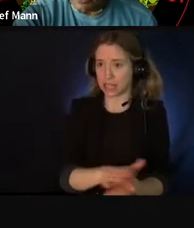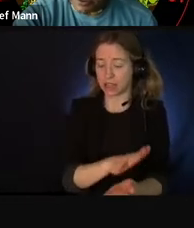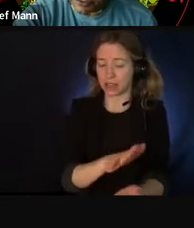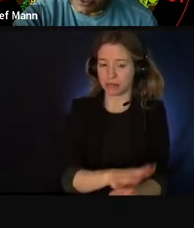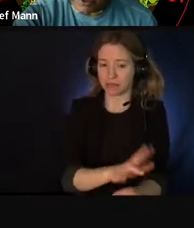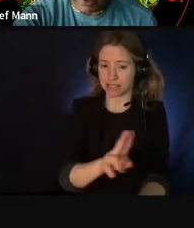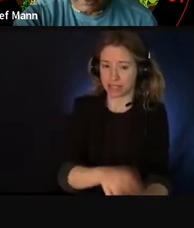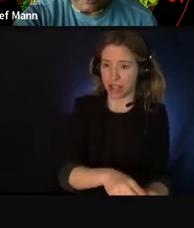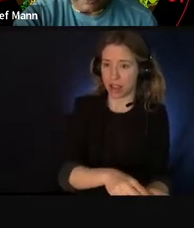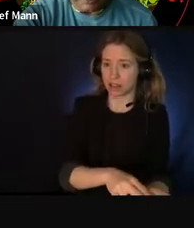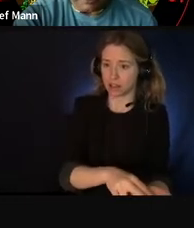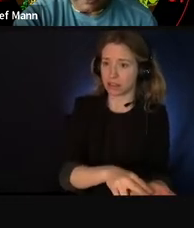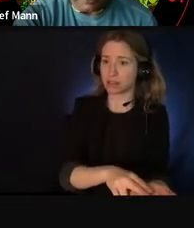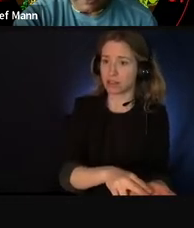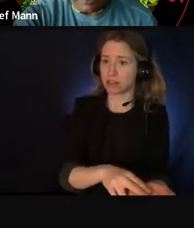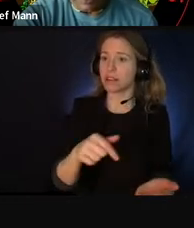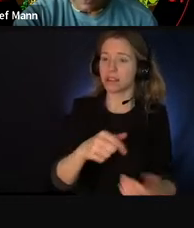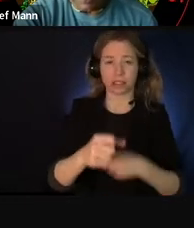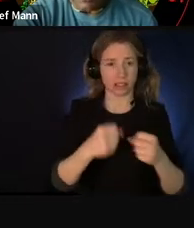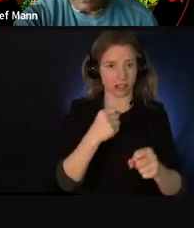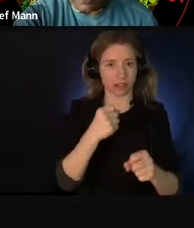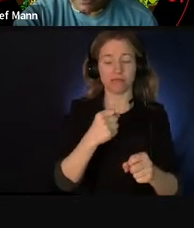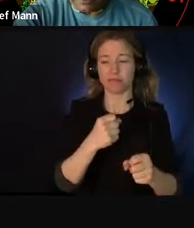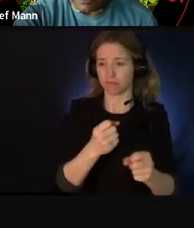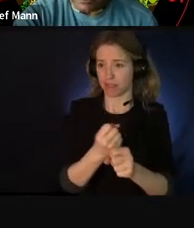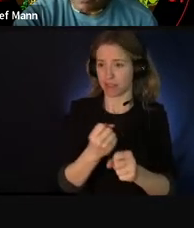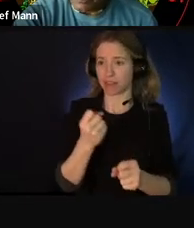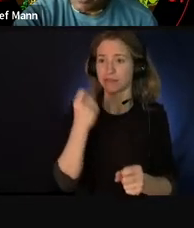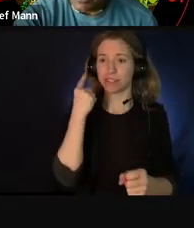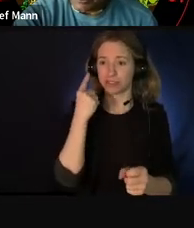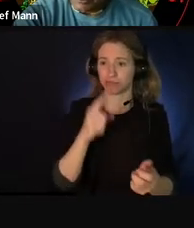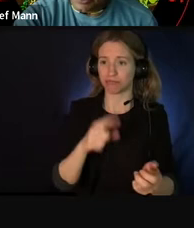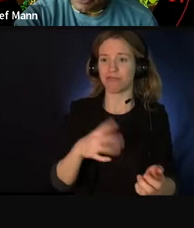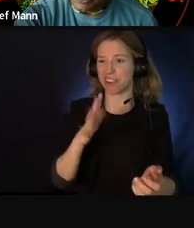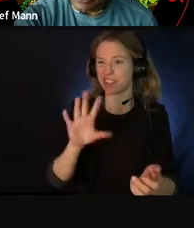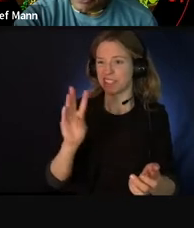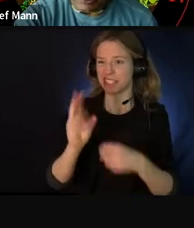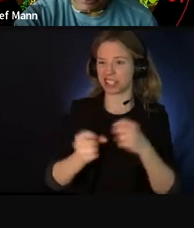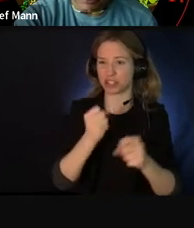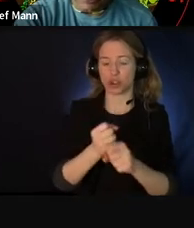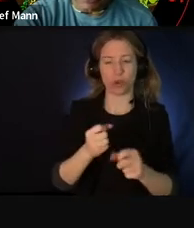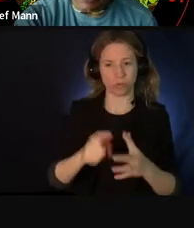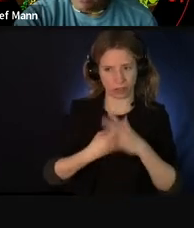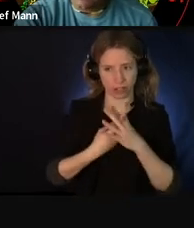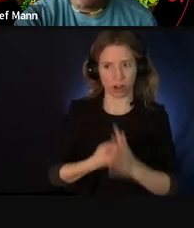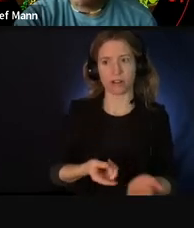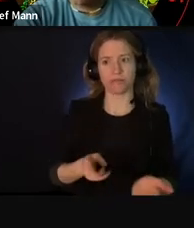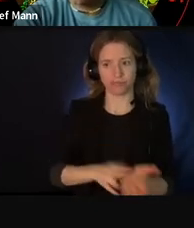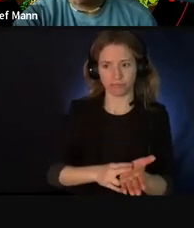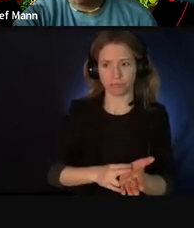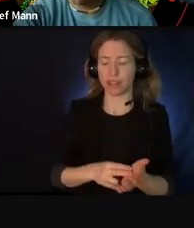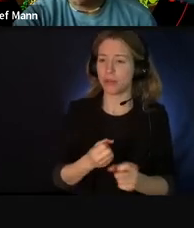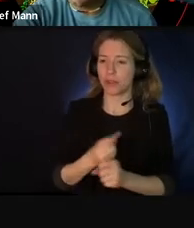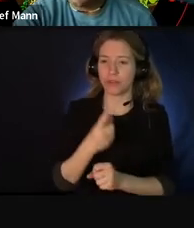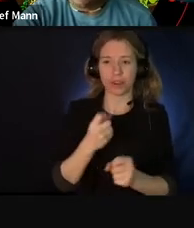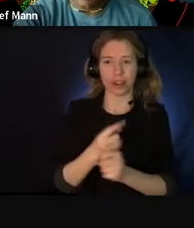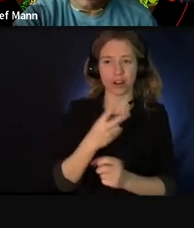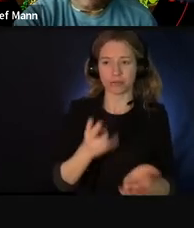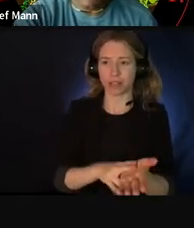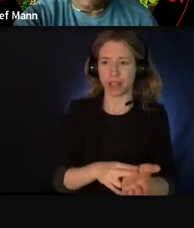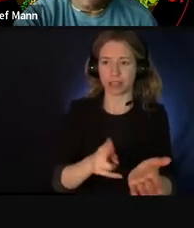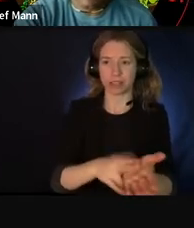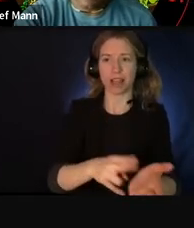be in August, and we will be doing it in Kingston, which was the original capital of New